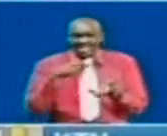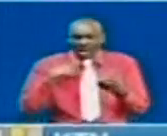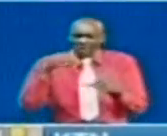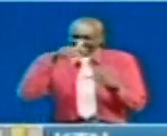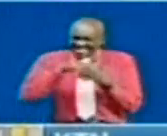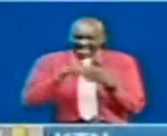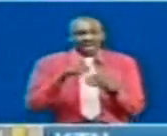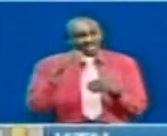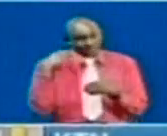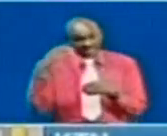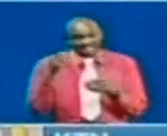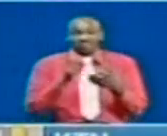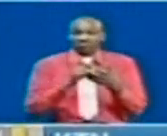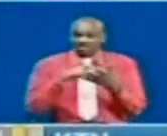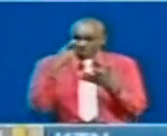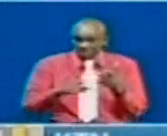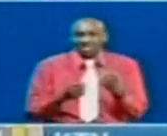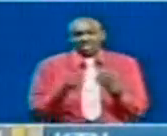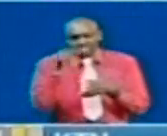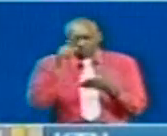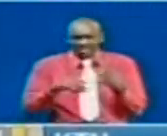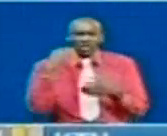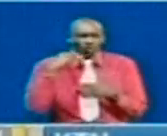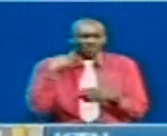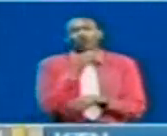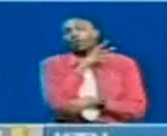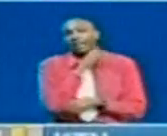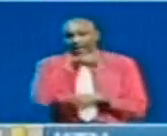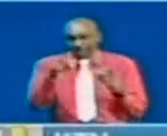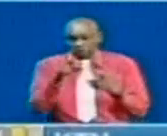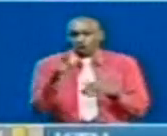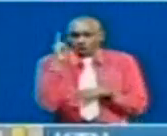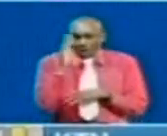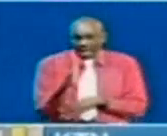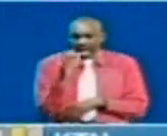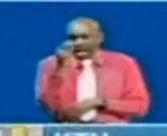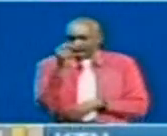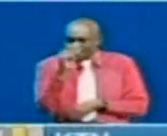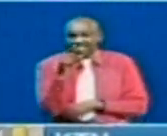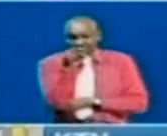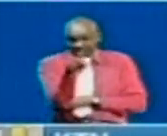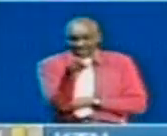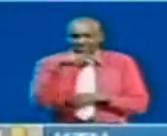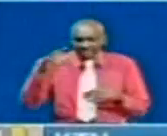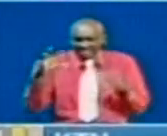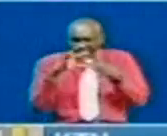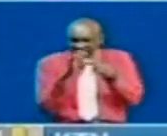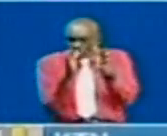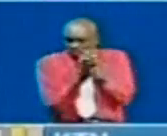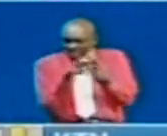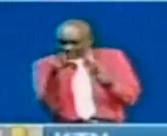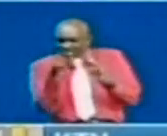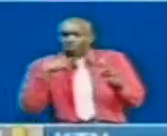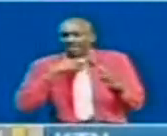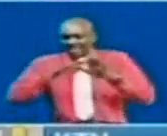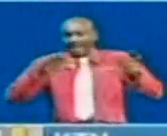Cabinet Secretary Joseph Olelenko lodged a criminal complaint against lawyer Ahmed Nasir Abdullahi for linking him to the alleged